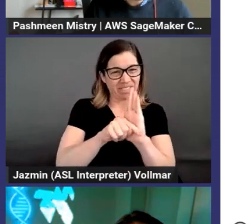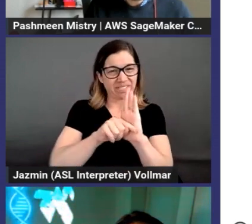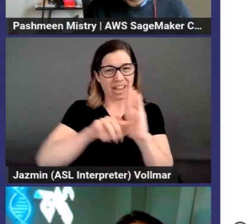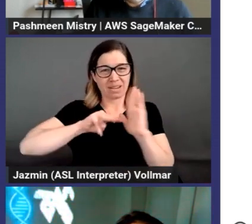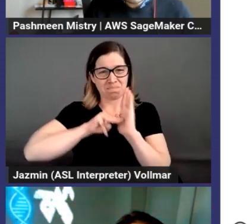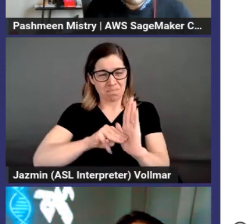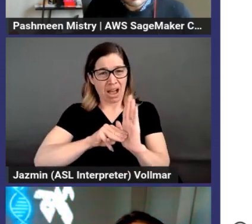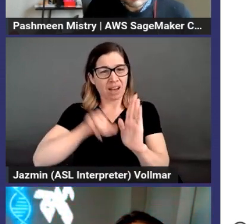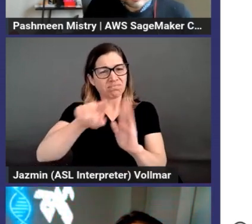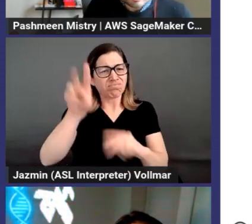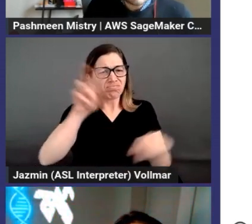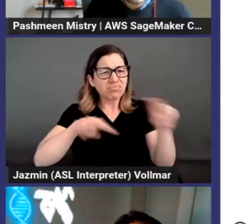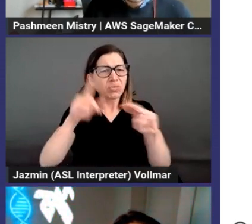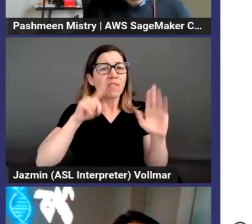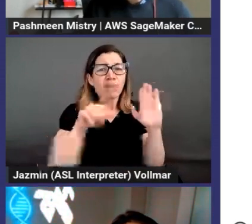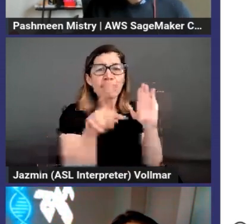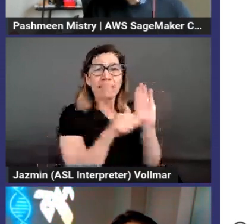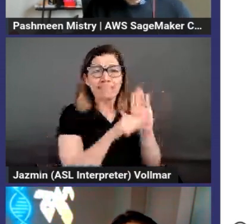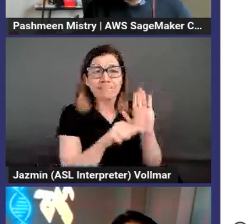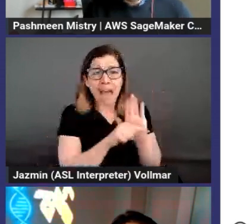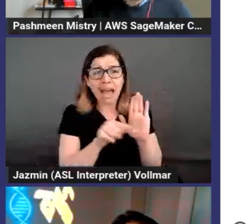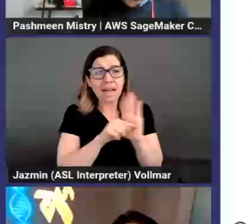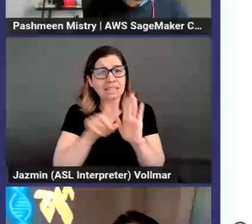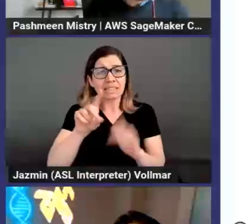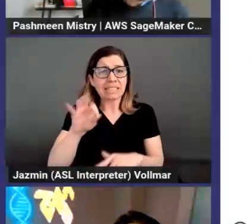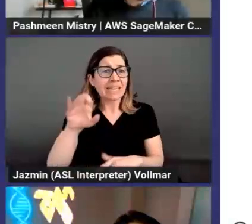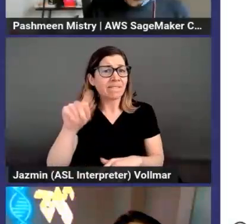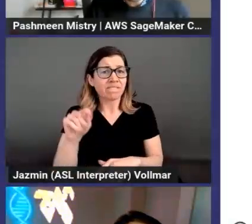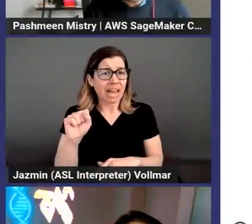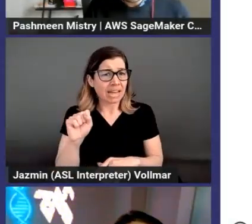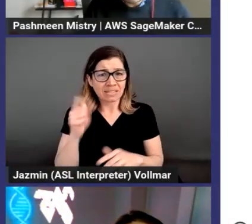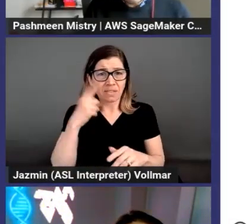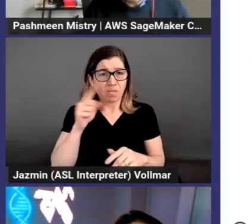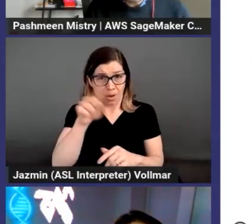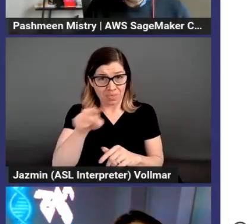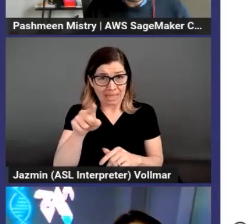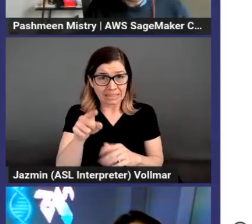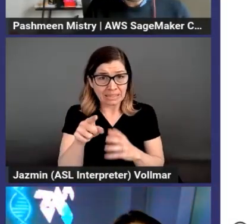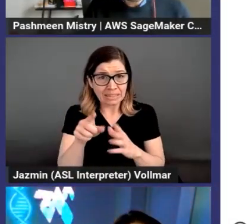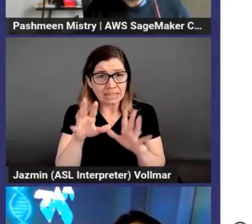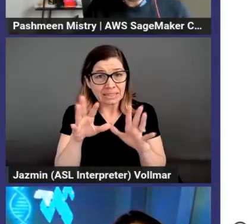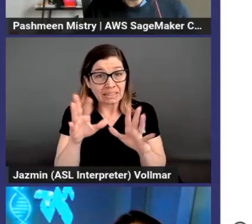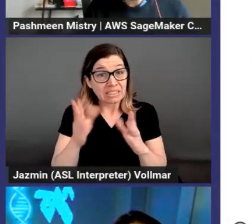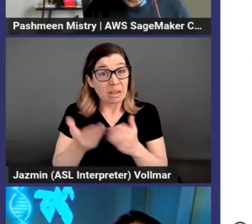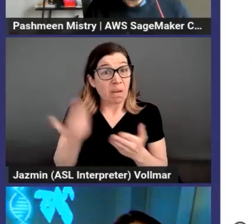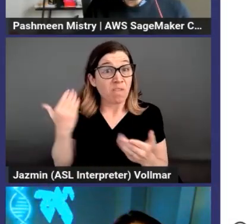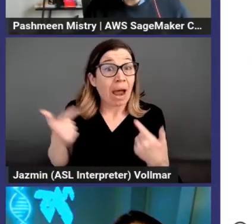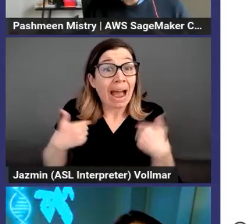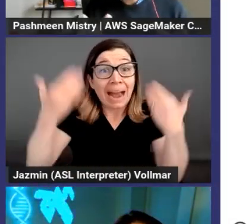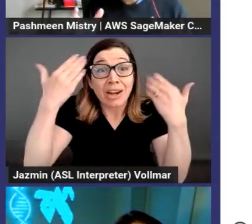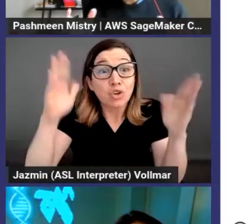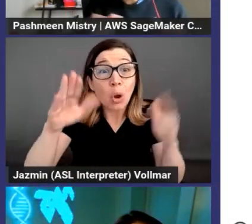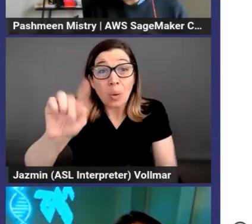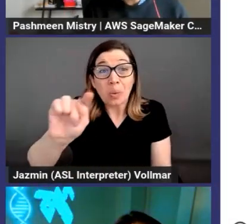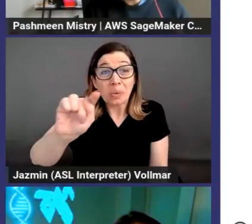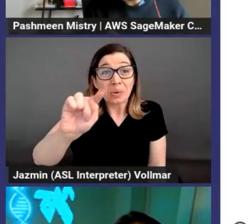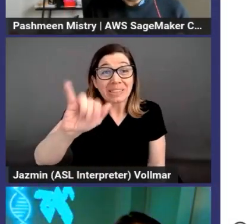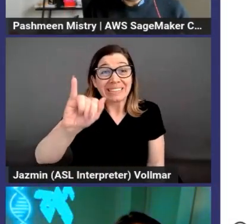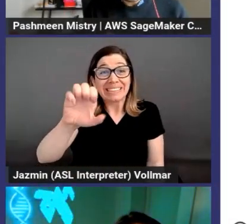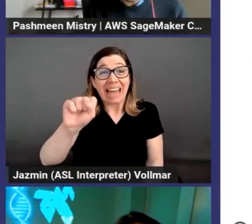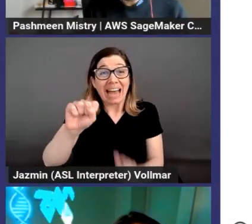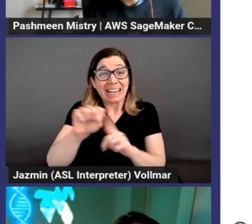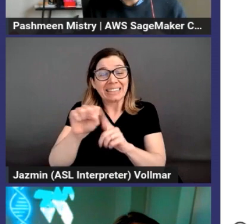magnetic tiles. And if you ask me what those are, it's something that I didn't know, but those are tiles that actually